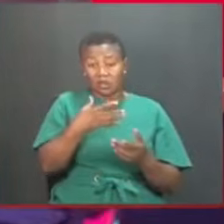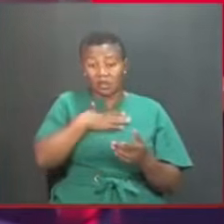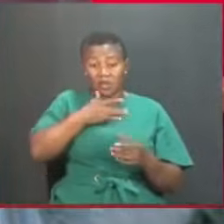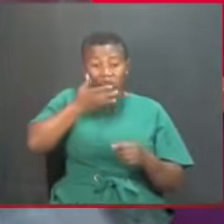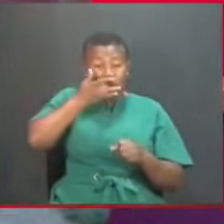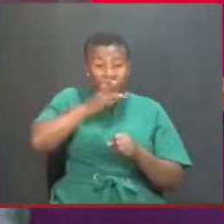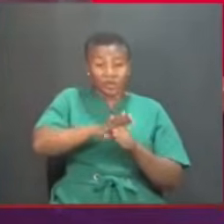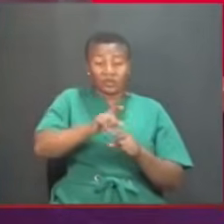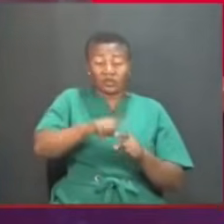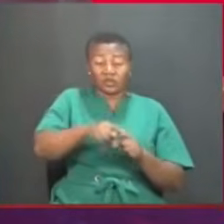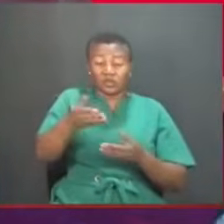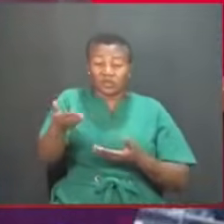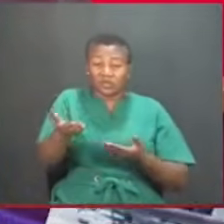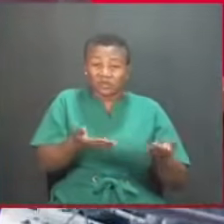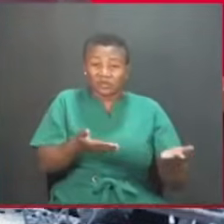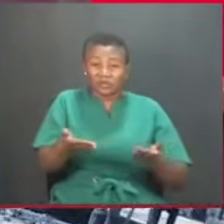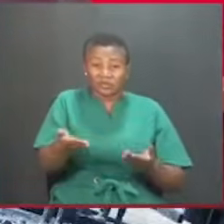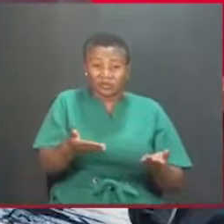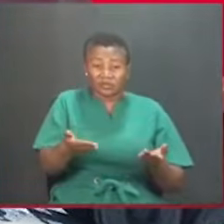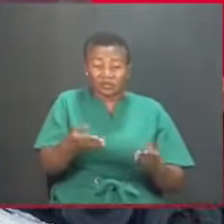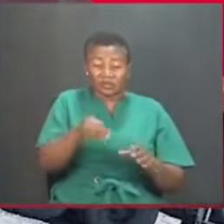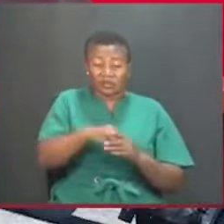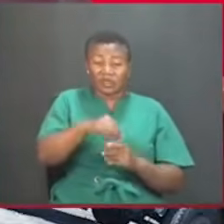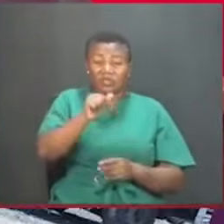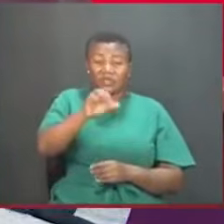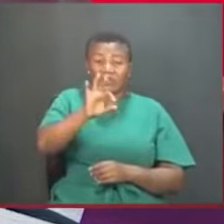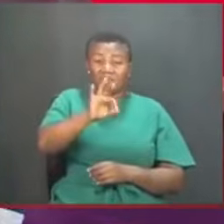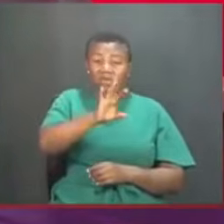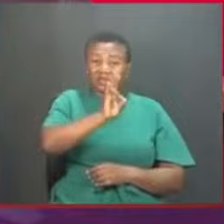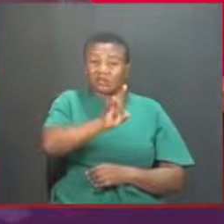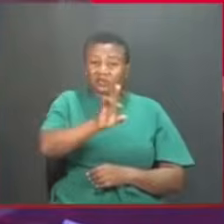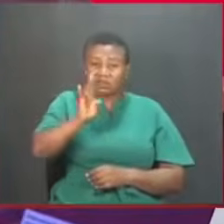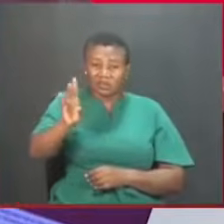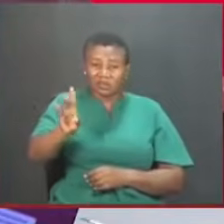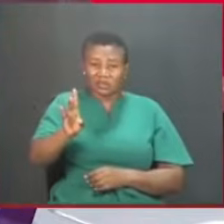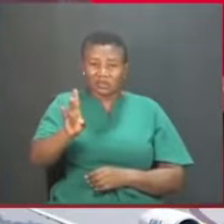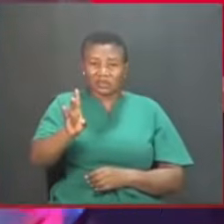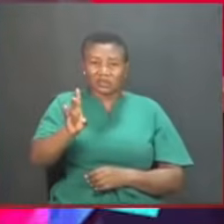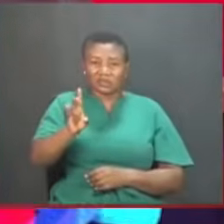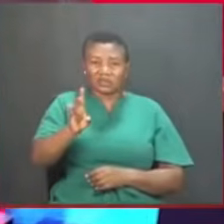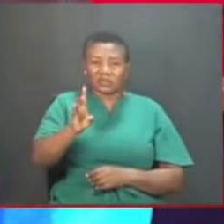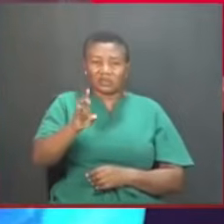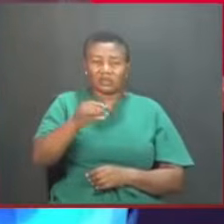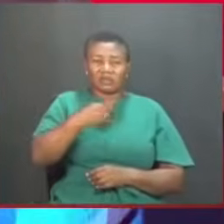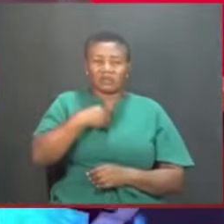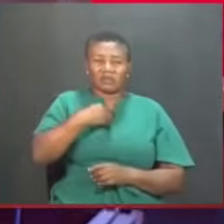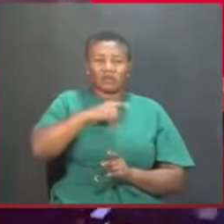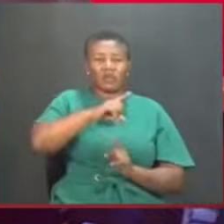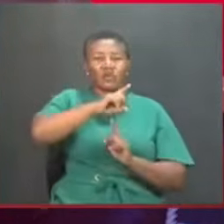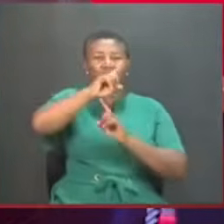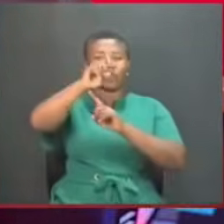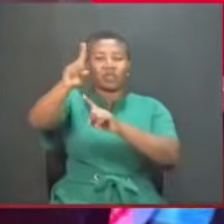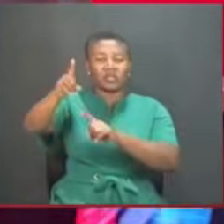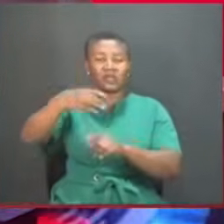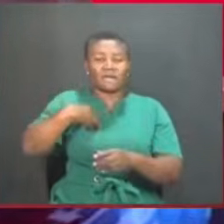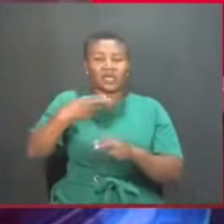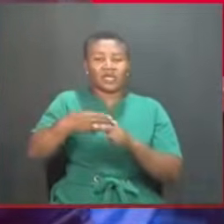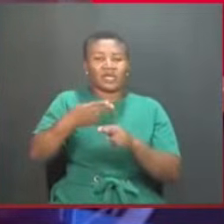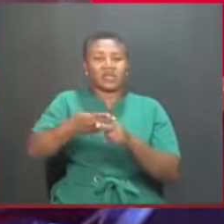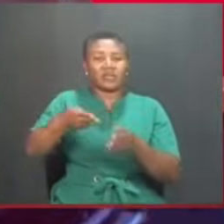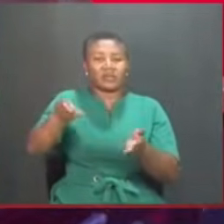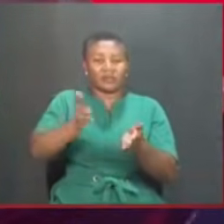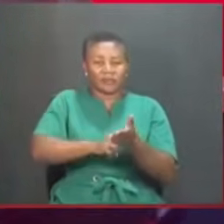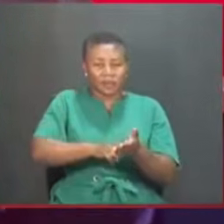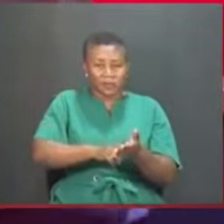serve, in 1977, I went there for enlistment,